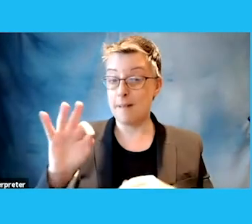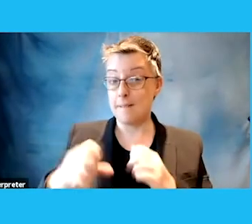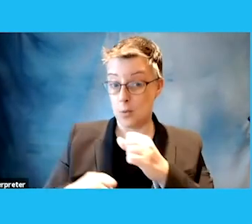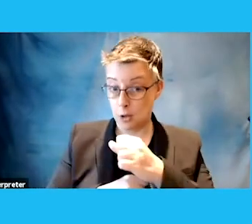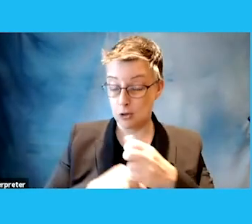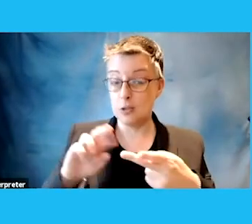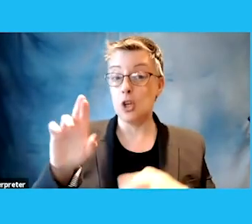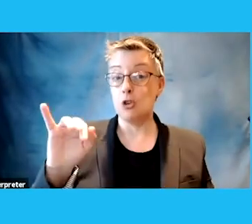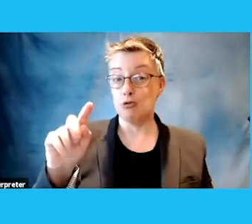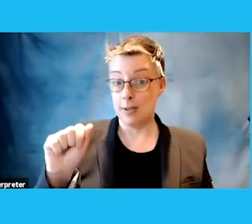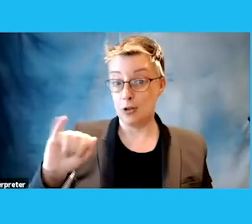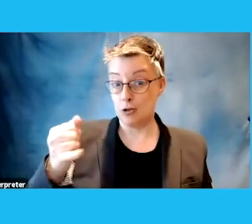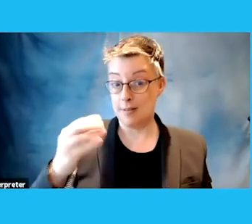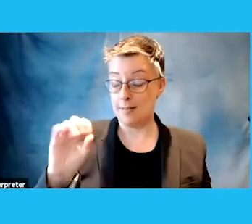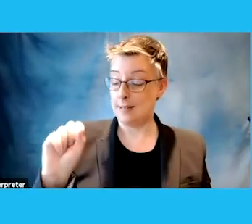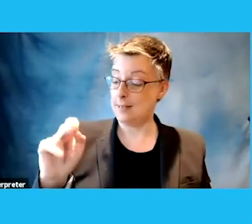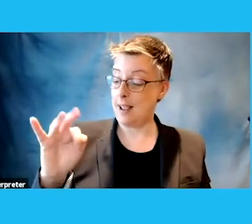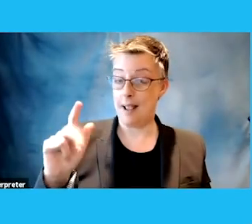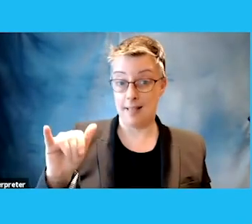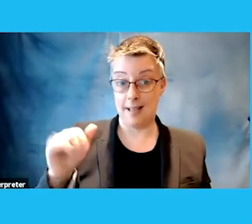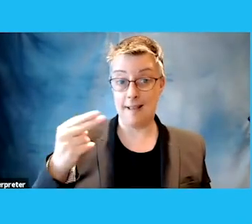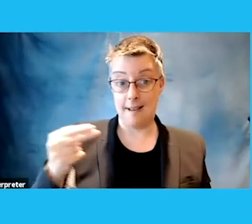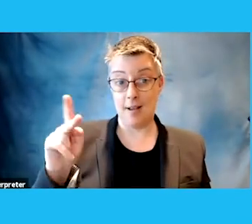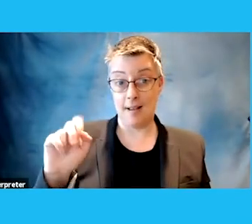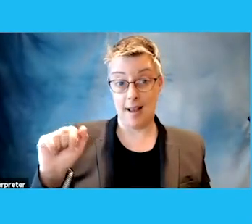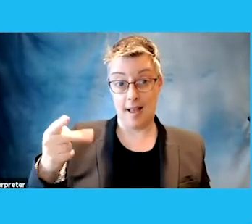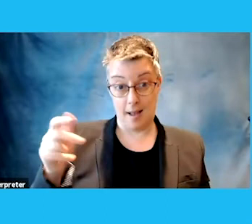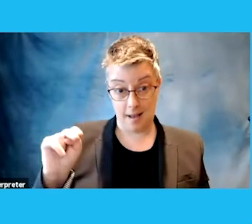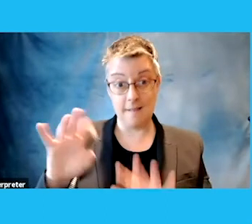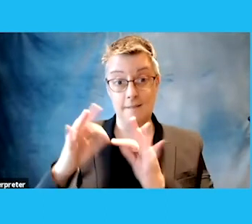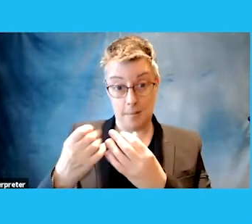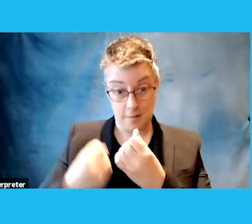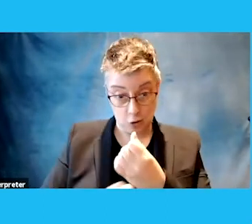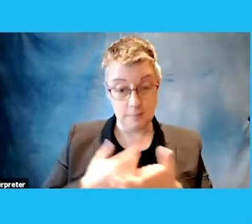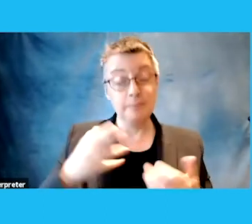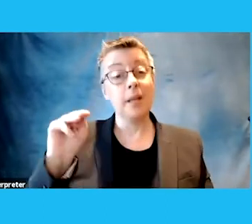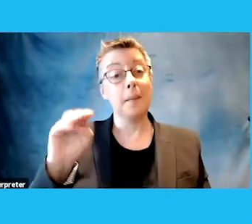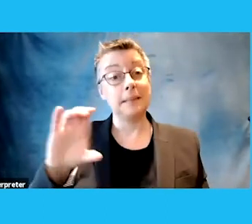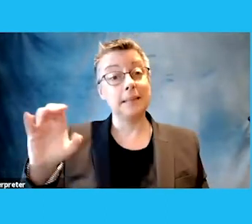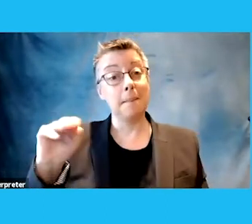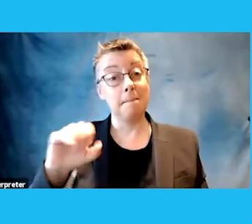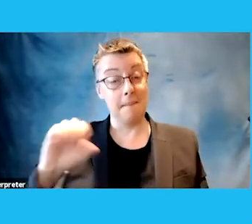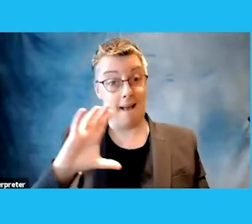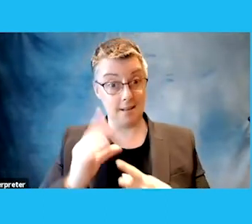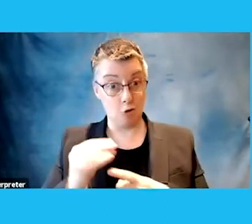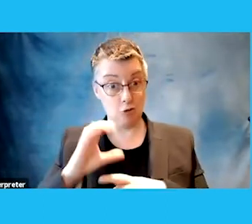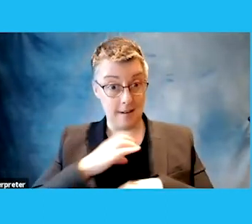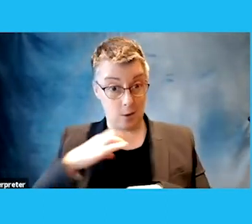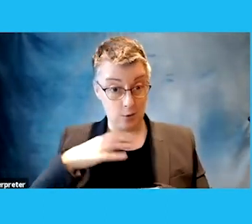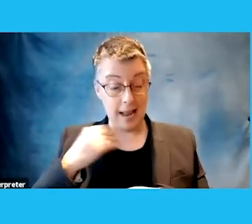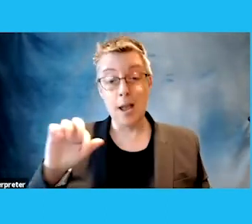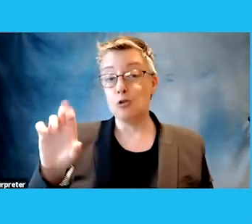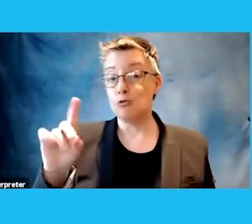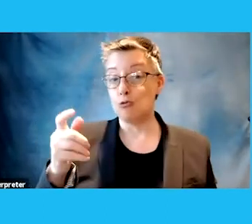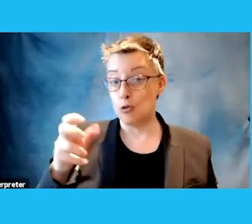the Rita J. and Stanley H. Kaplan Family Foundation, the Mass Cultural Council, and the Ruderman Synagogue